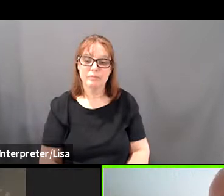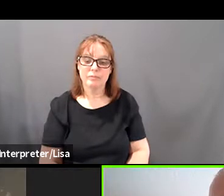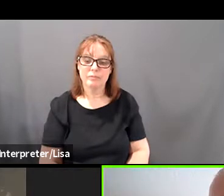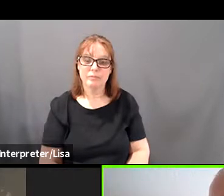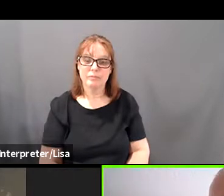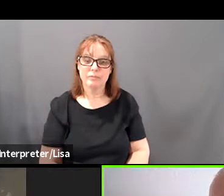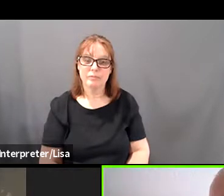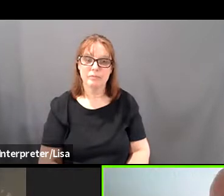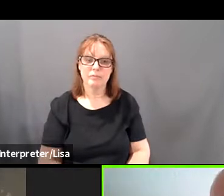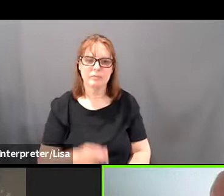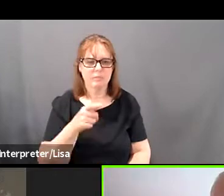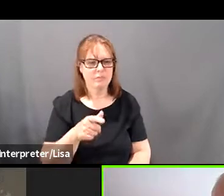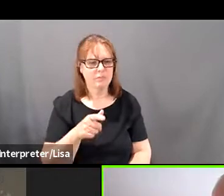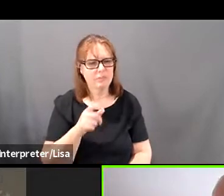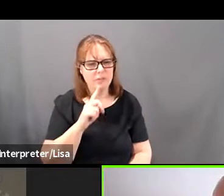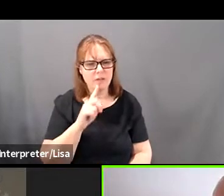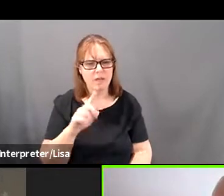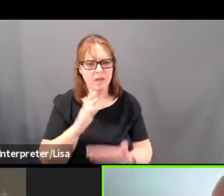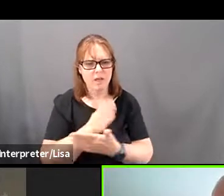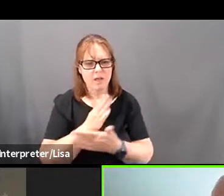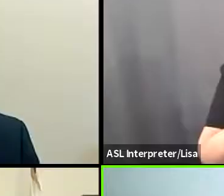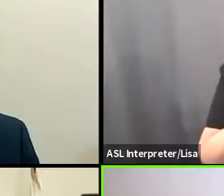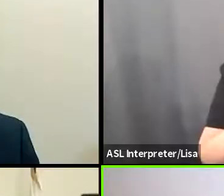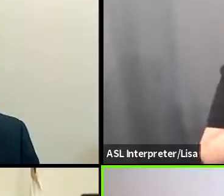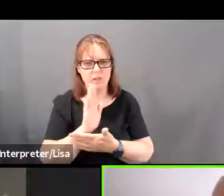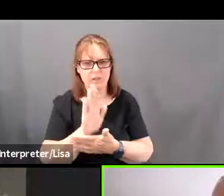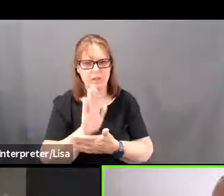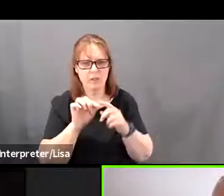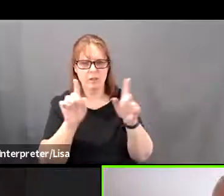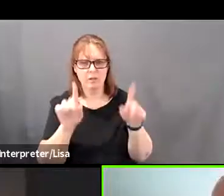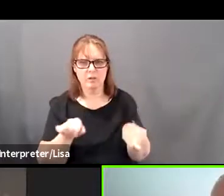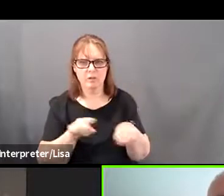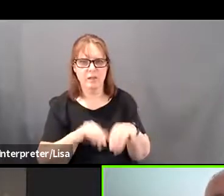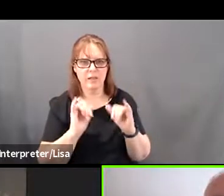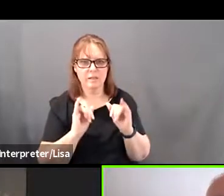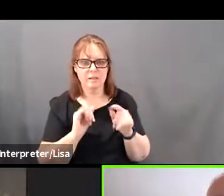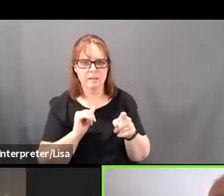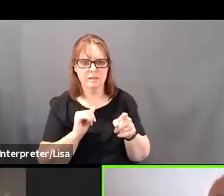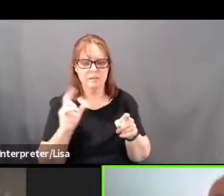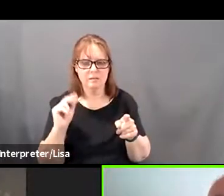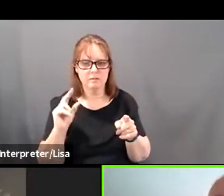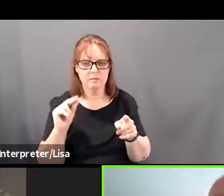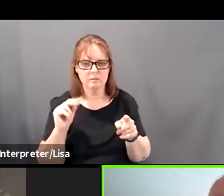Dr. McDonald, are you still sharing your slide by chance? No?